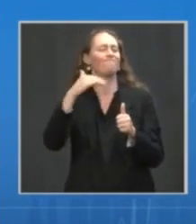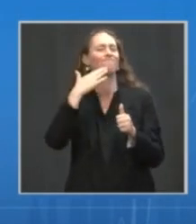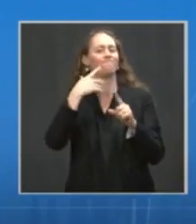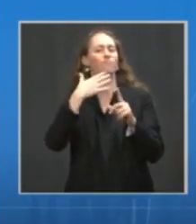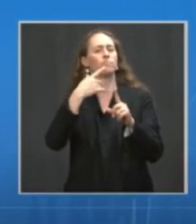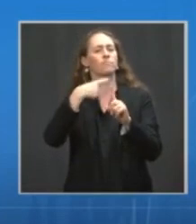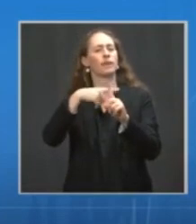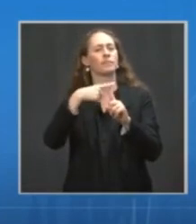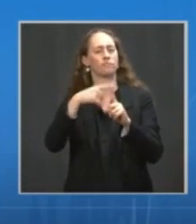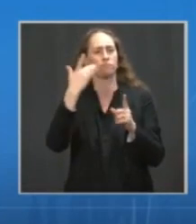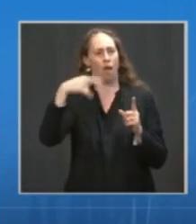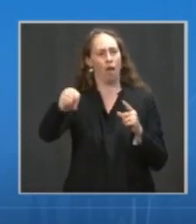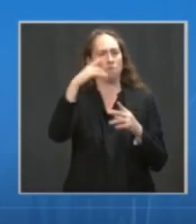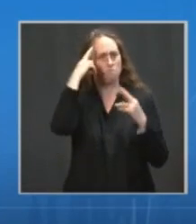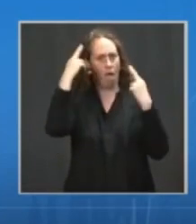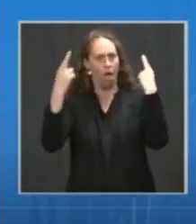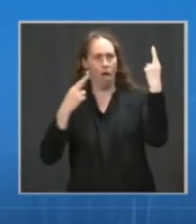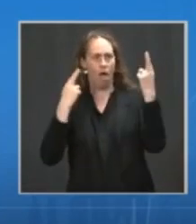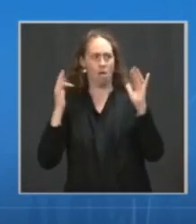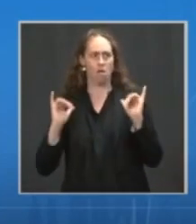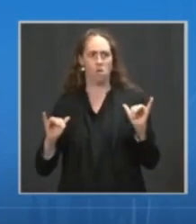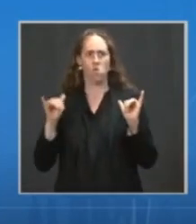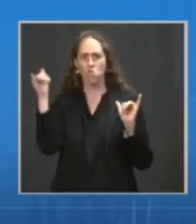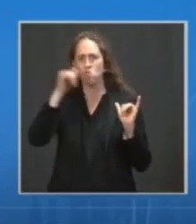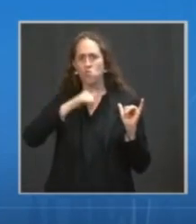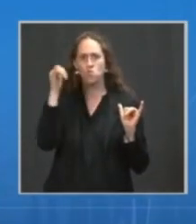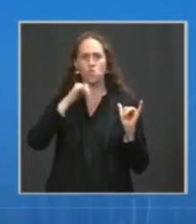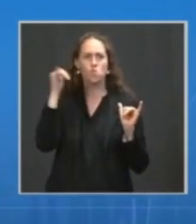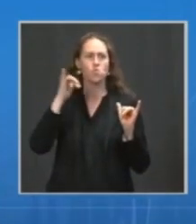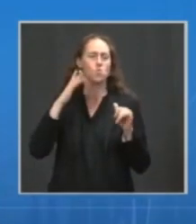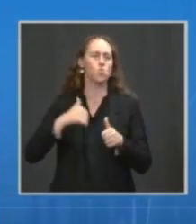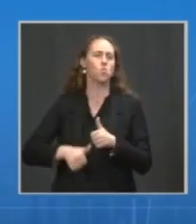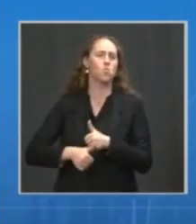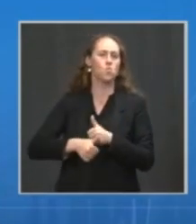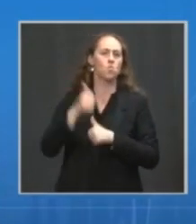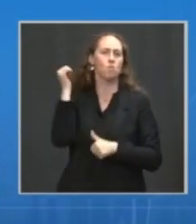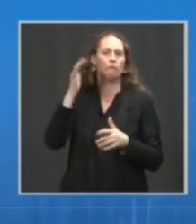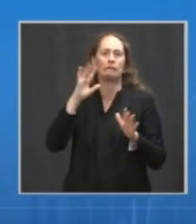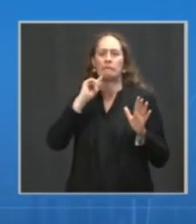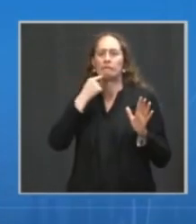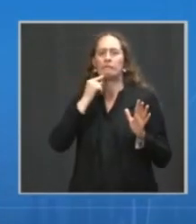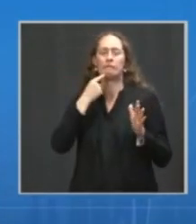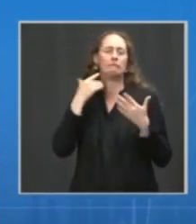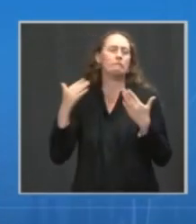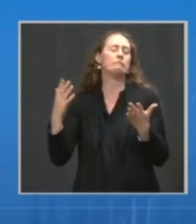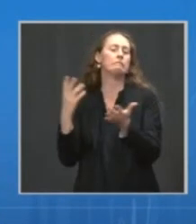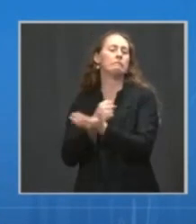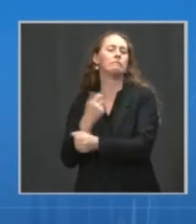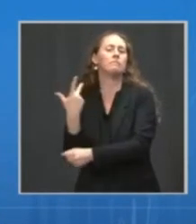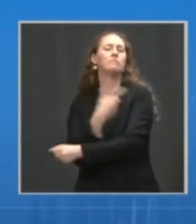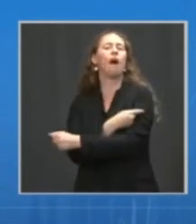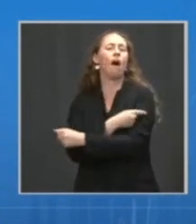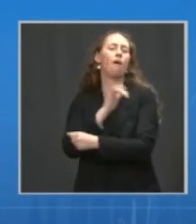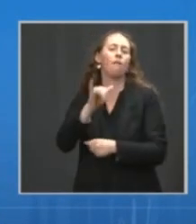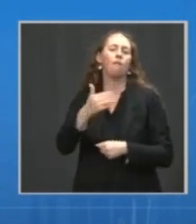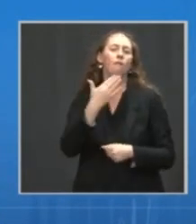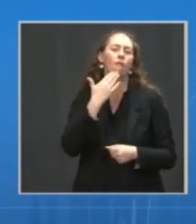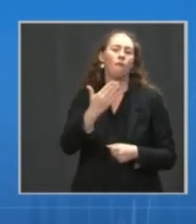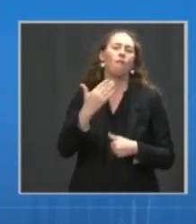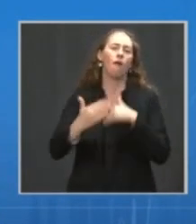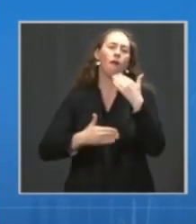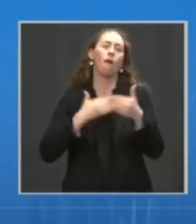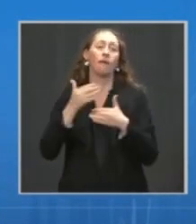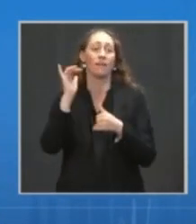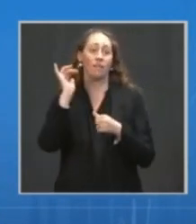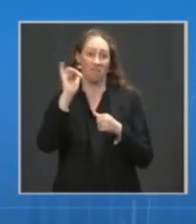hour ago? Being unvaccinated and responding with action. And that's what it's going to take to get us out of this